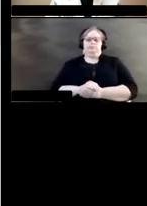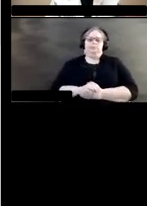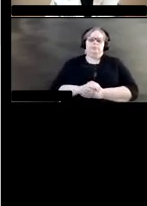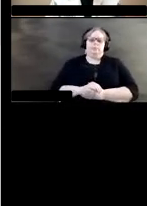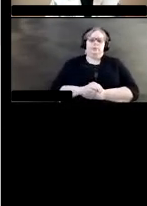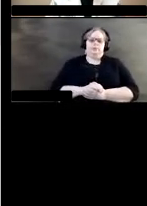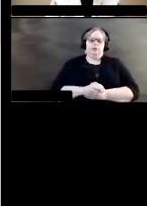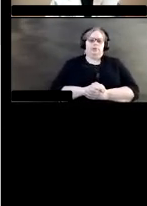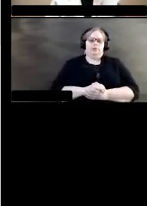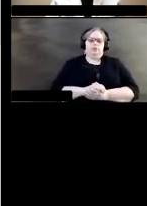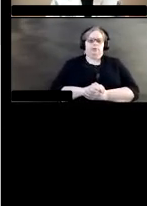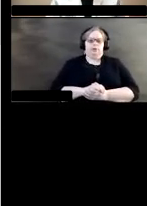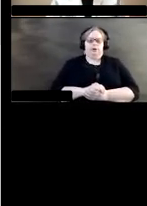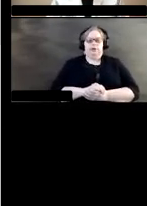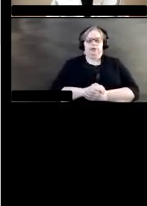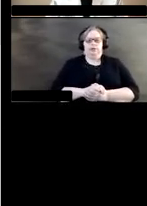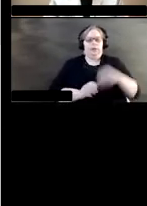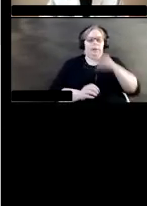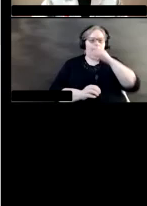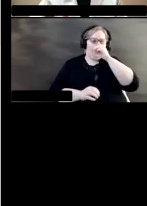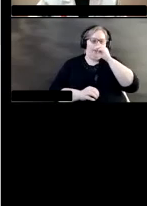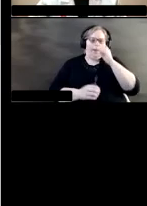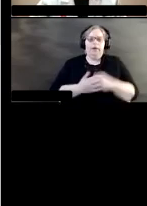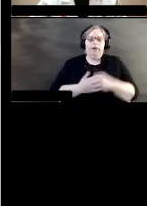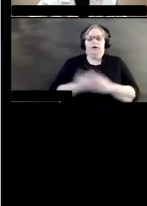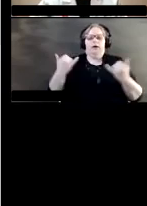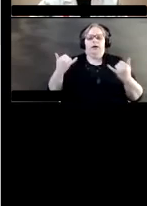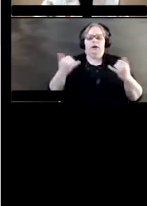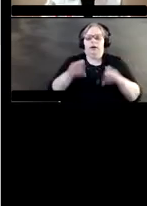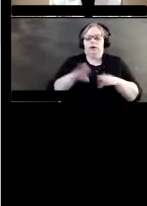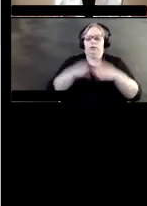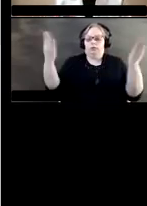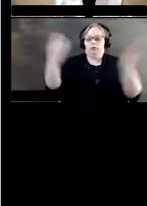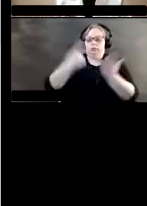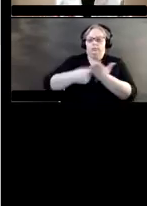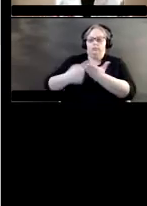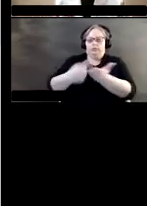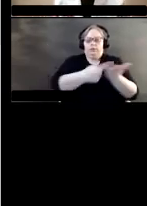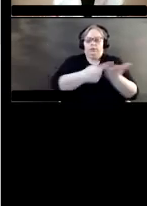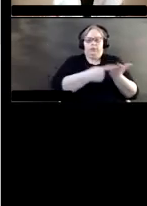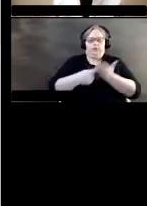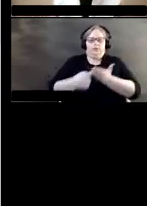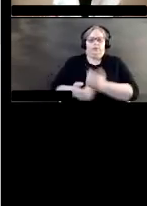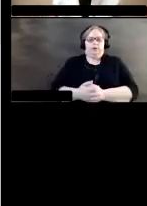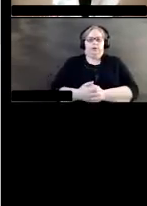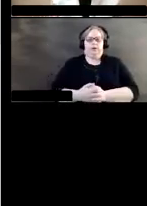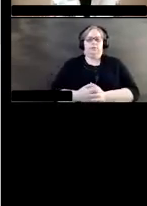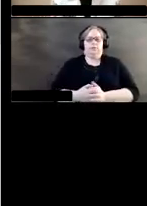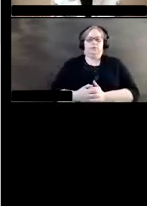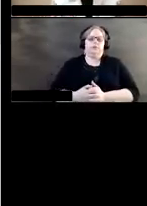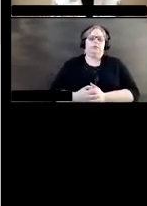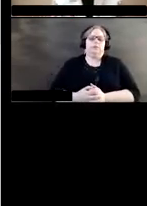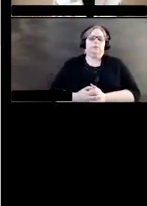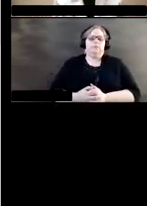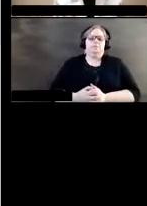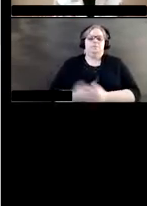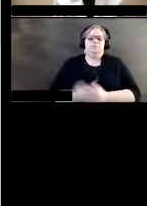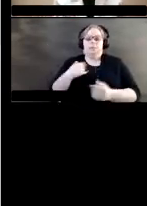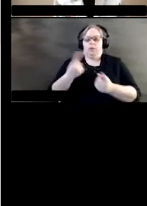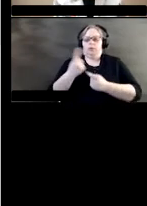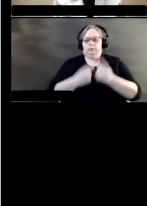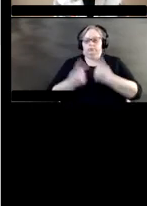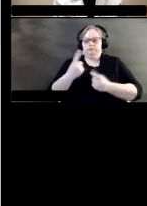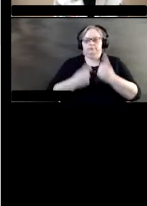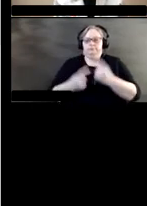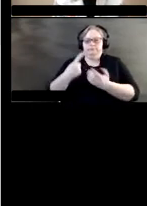So I'm going to open it up because I know we're kind of getting close to time to being done, but I want to take your questions if